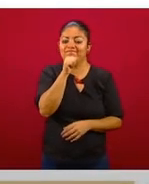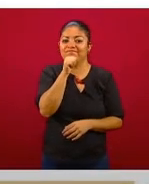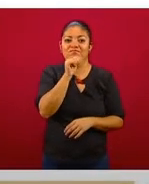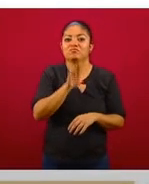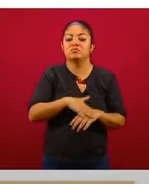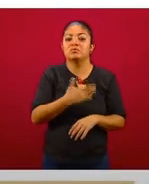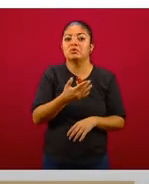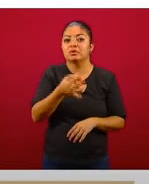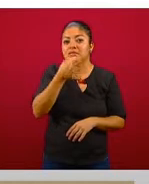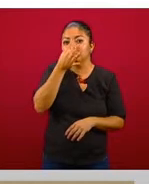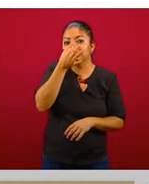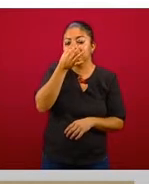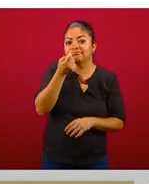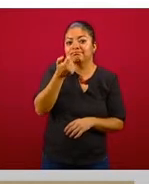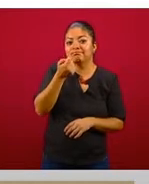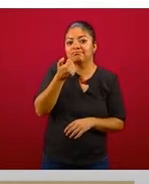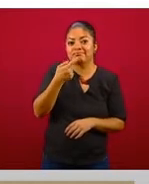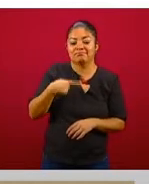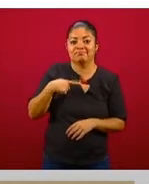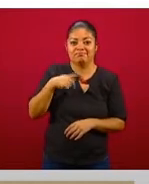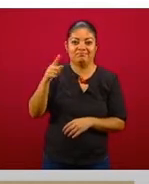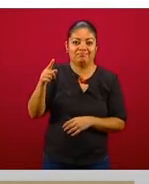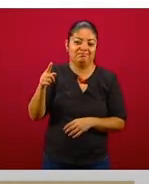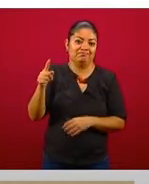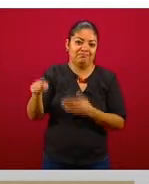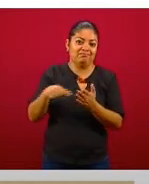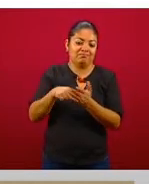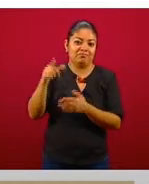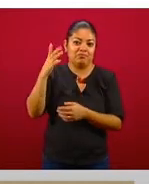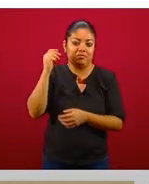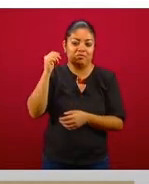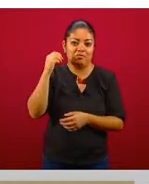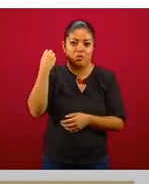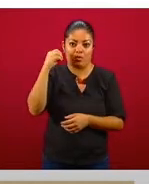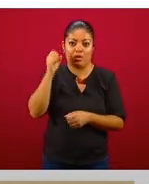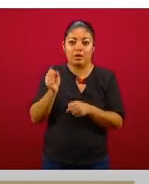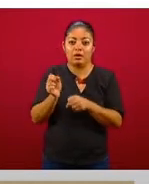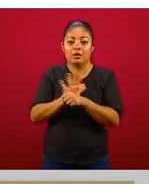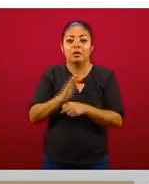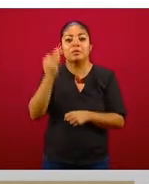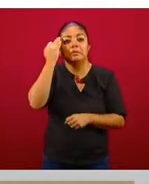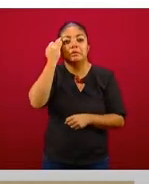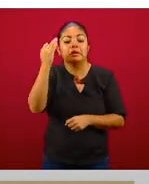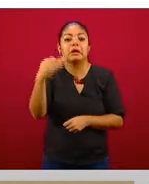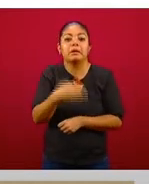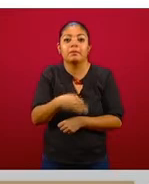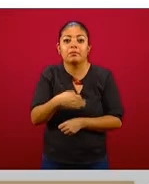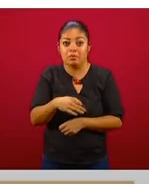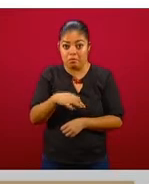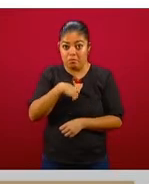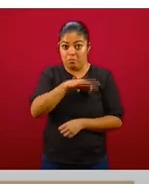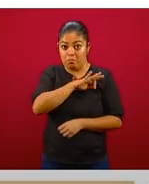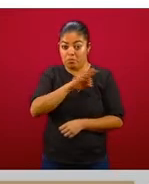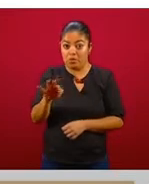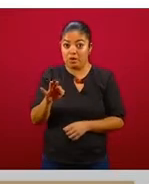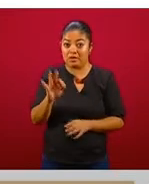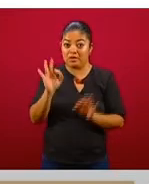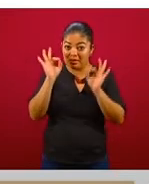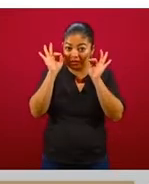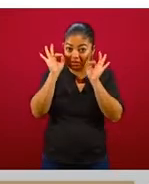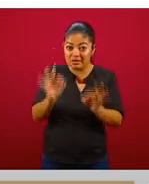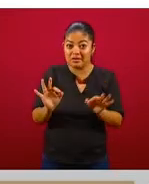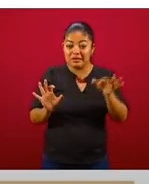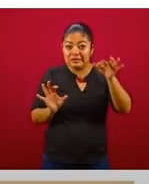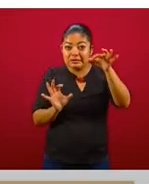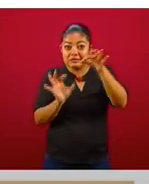pocos casos que han dispersion, ocurrido but with en un the calendario few todavía cases that have muy happened and that have esporádico, been no se puede reported hacer una on, predicción it's been que quite converja a